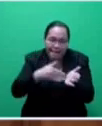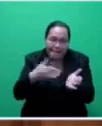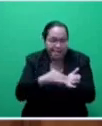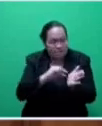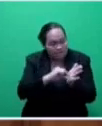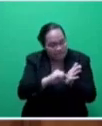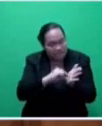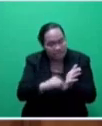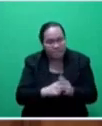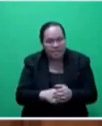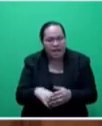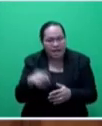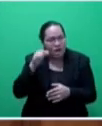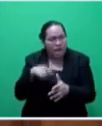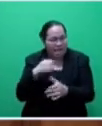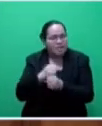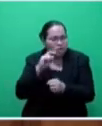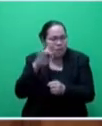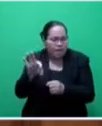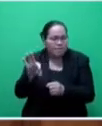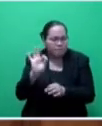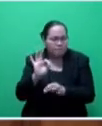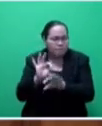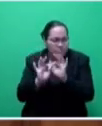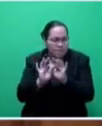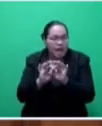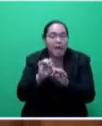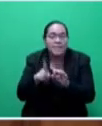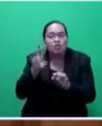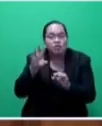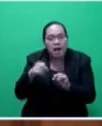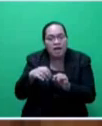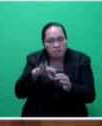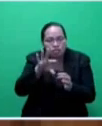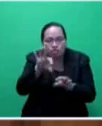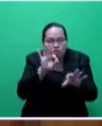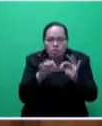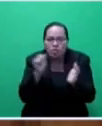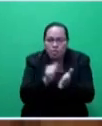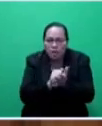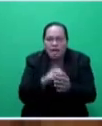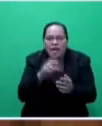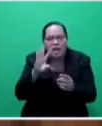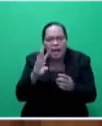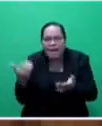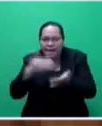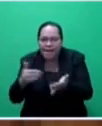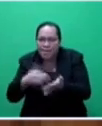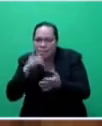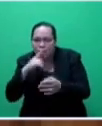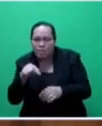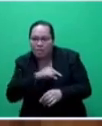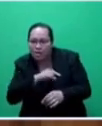Obviously the Honourable Attorney General will appoint, but will have to appoint within those parameters. For example, in the